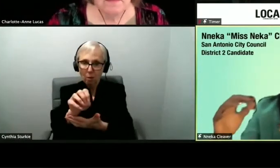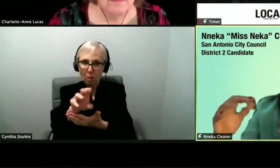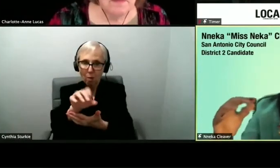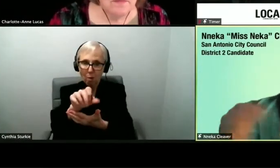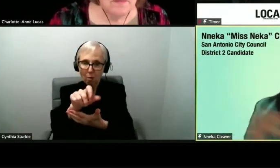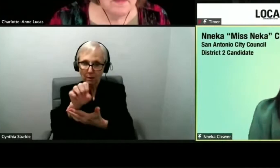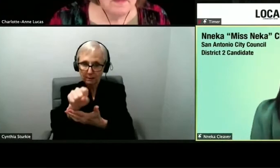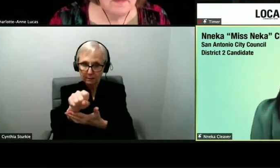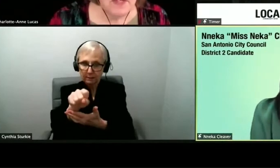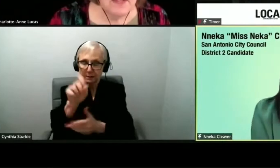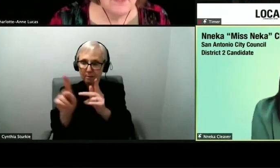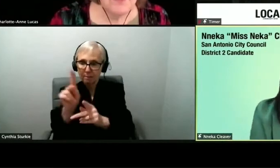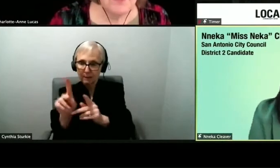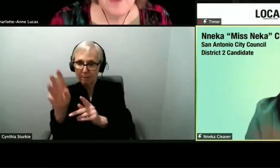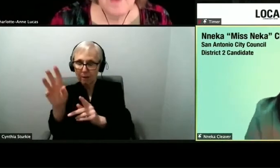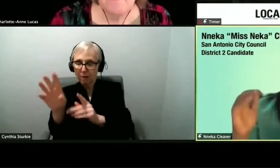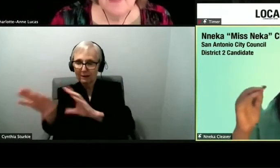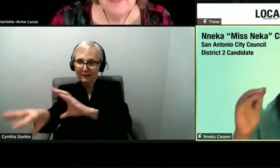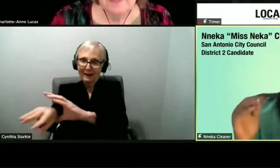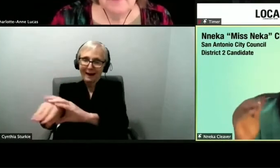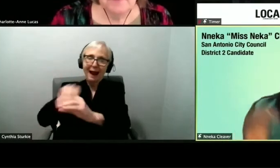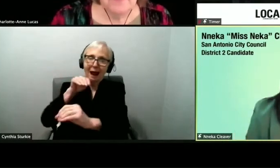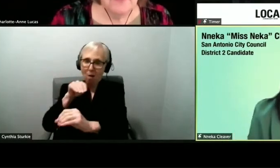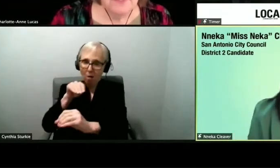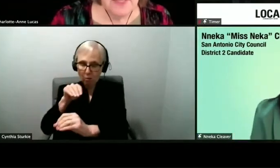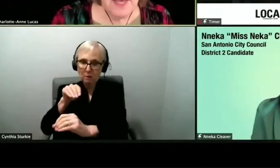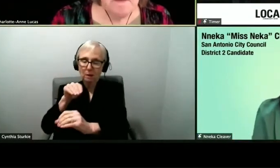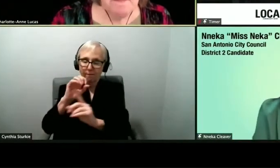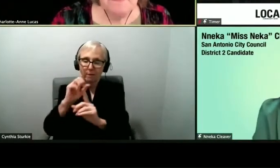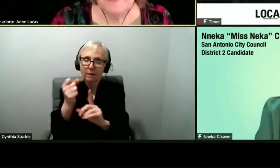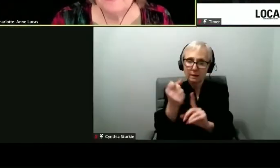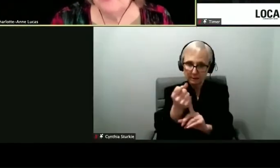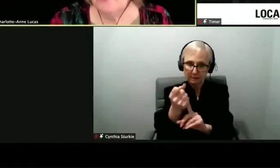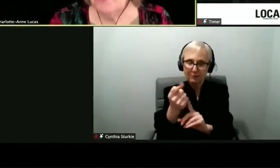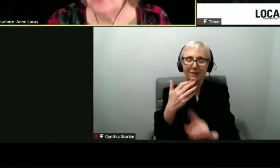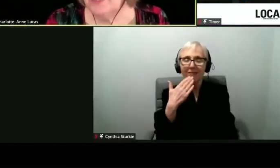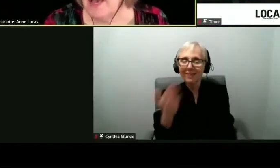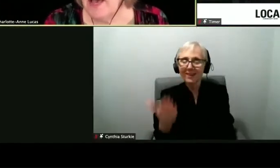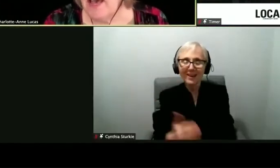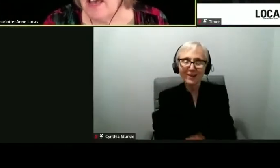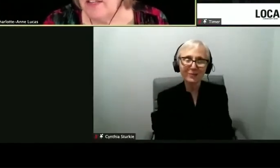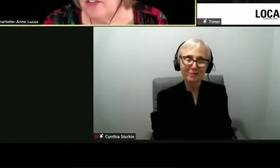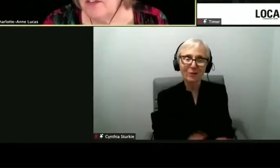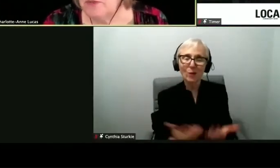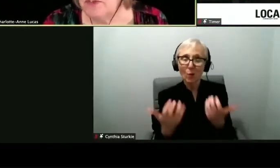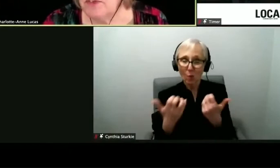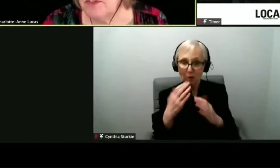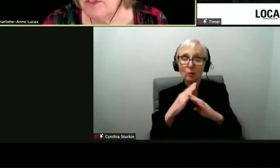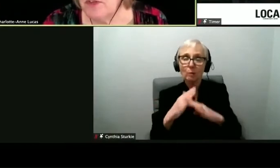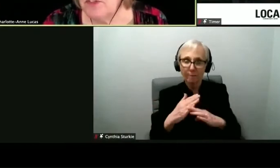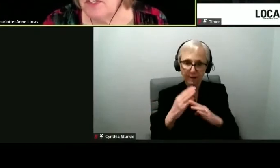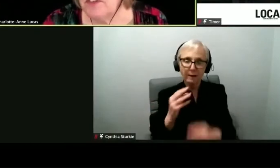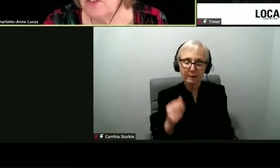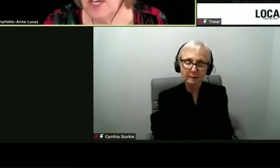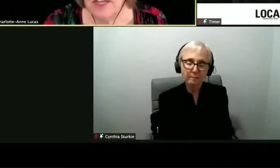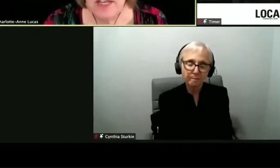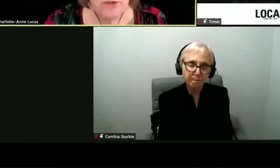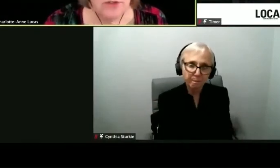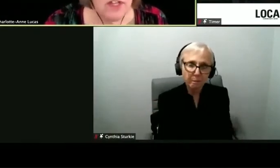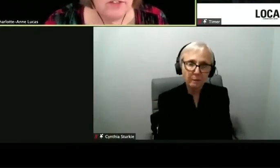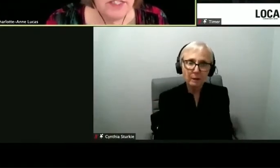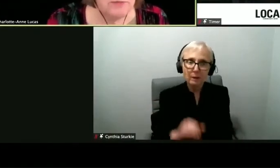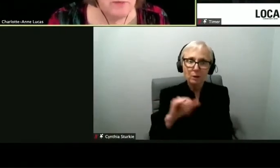that situation, because we want to prevent homelessness. Time. Thank you. And the next person on this question is